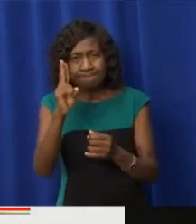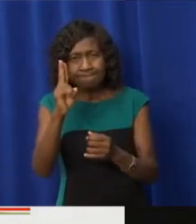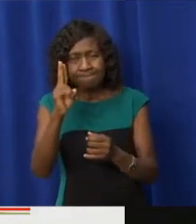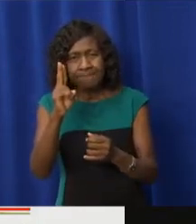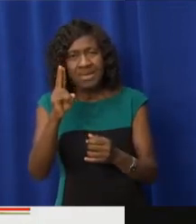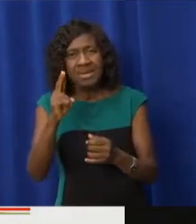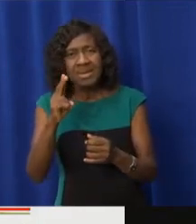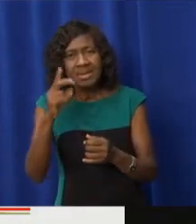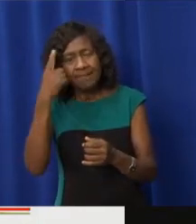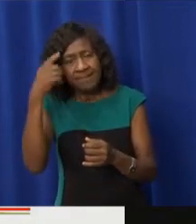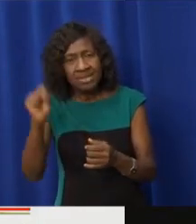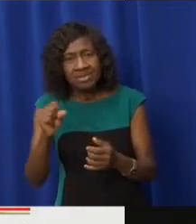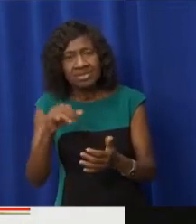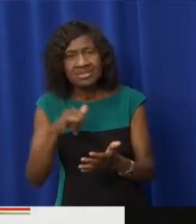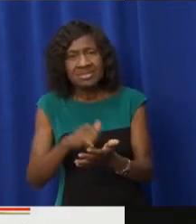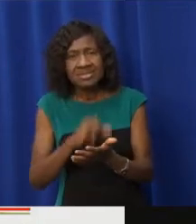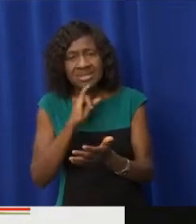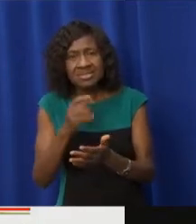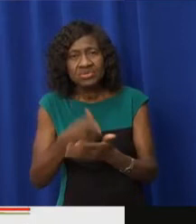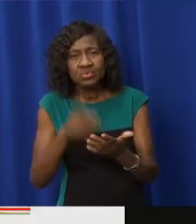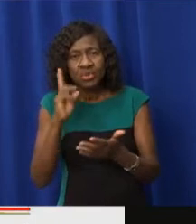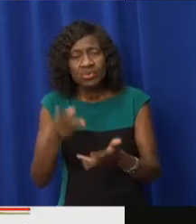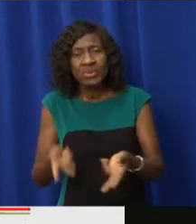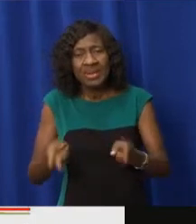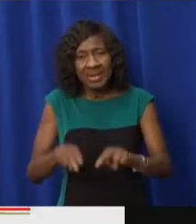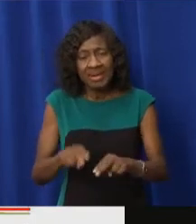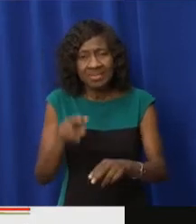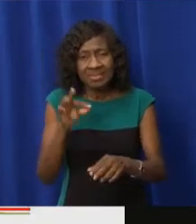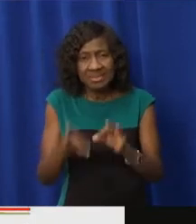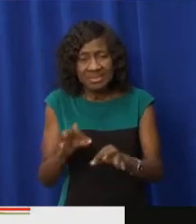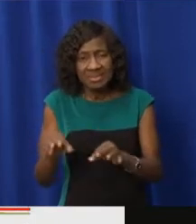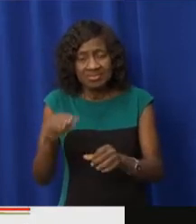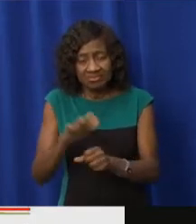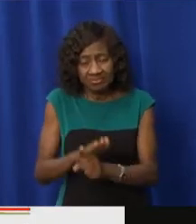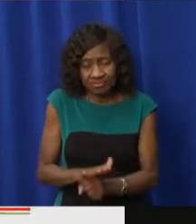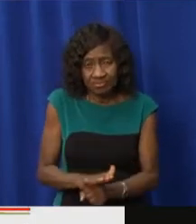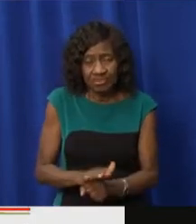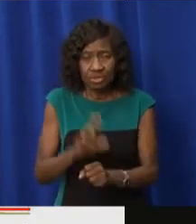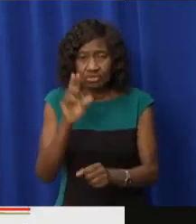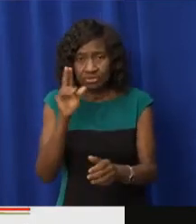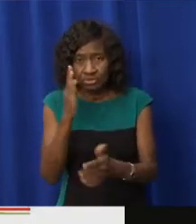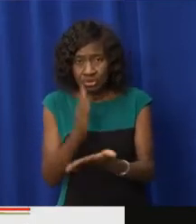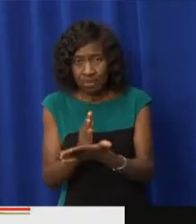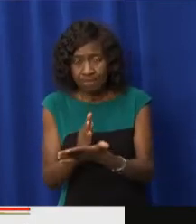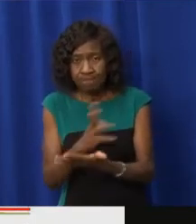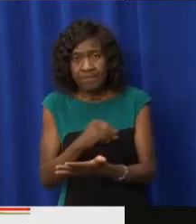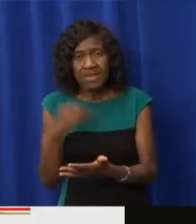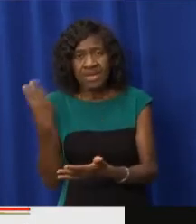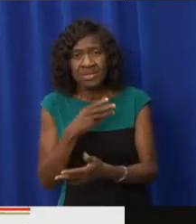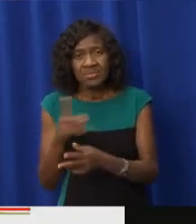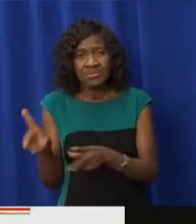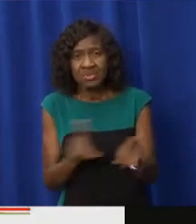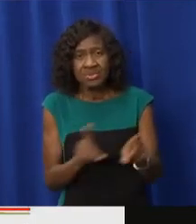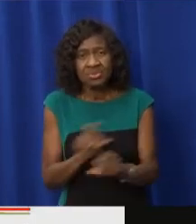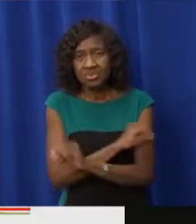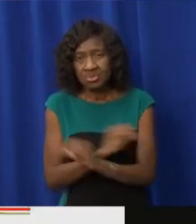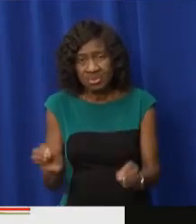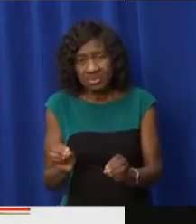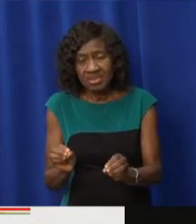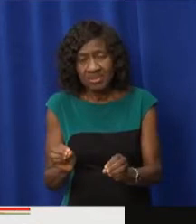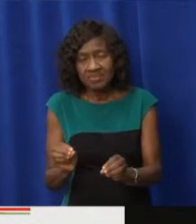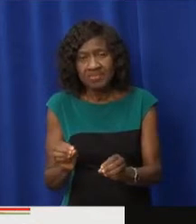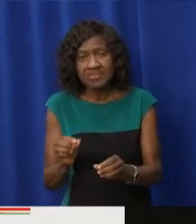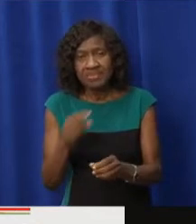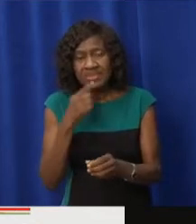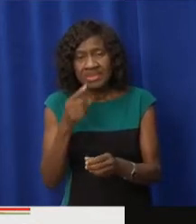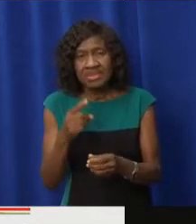what will happen if the suppression is stopped and we do nothing else. So we will get a resurgence because this is an exceedingly